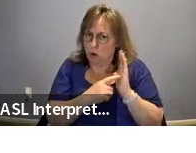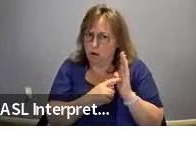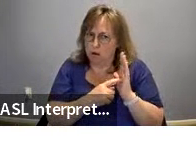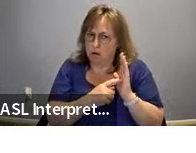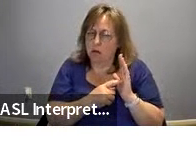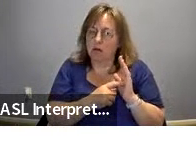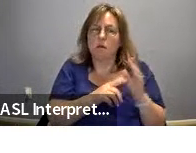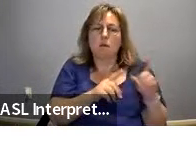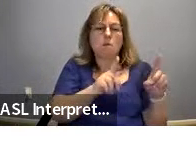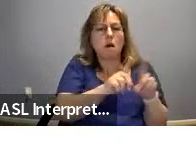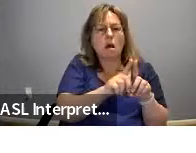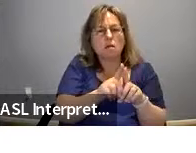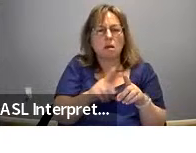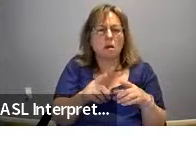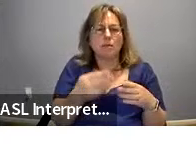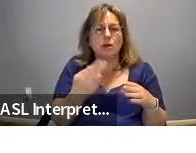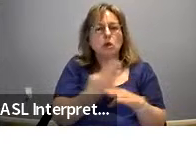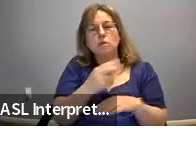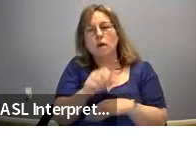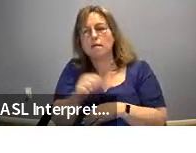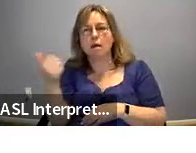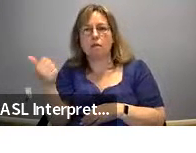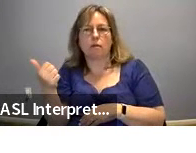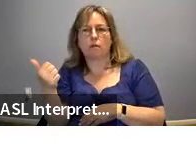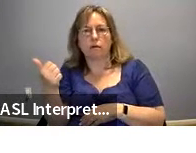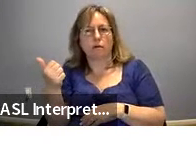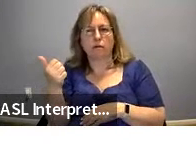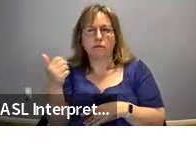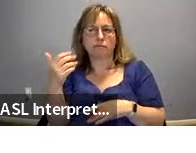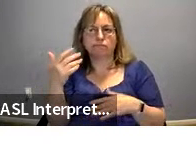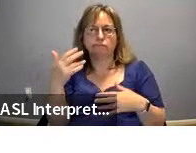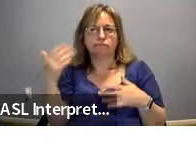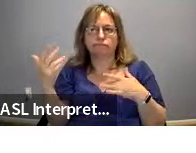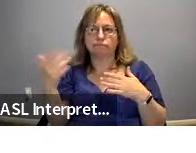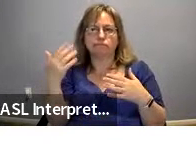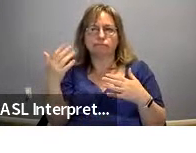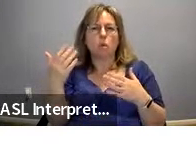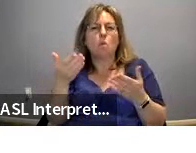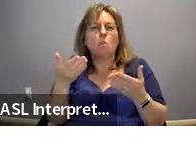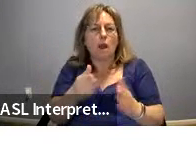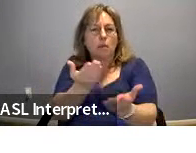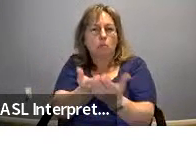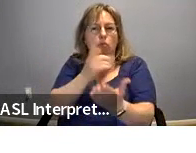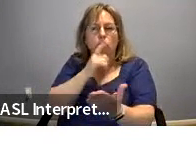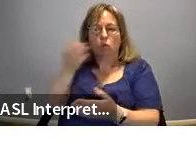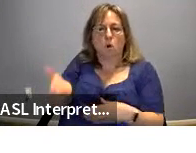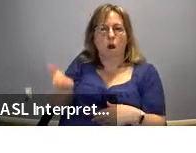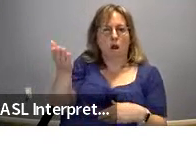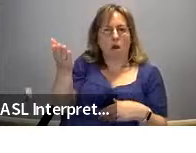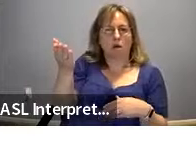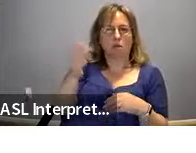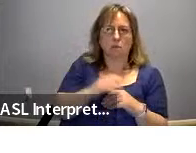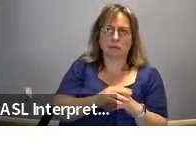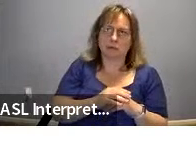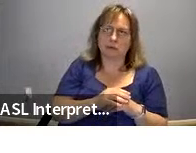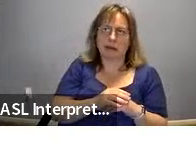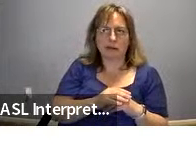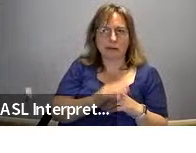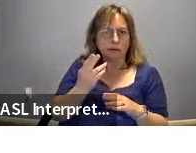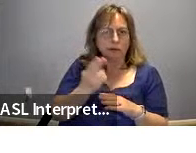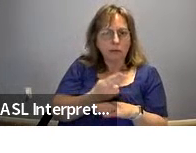but also use another form of authentication, which would be using their